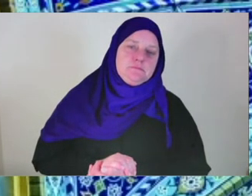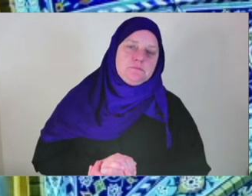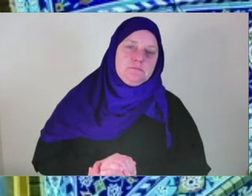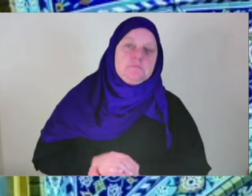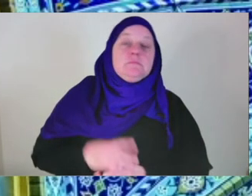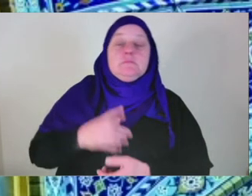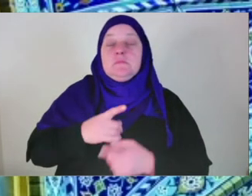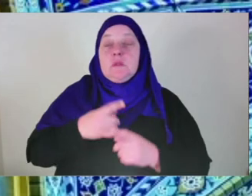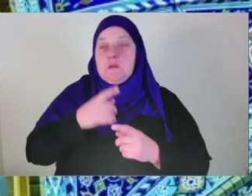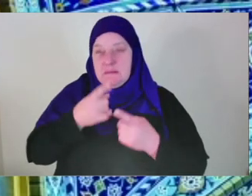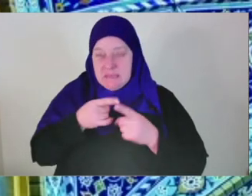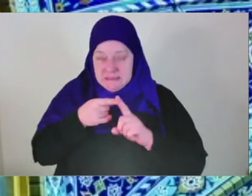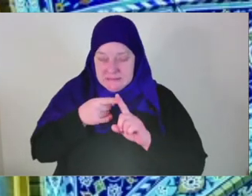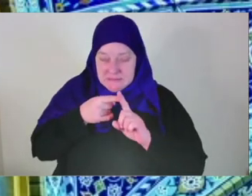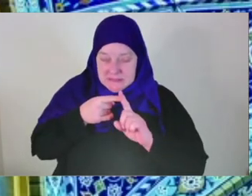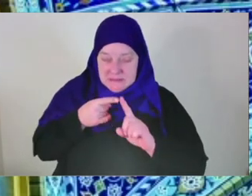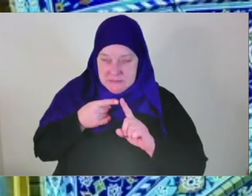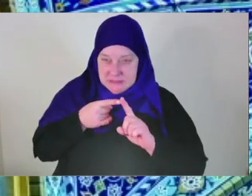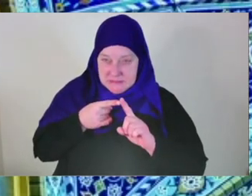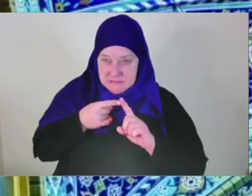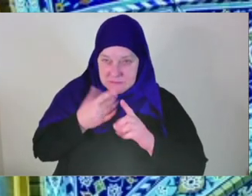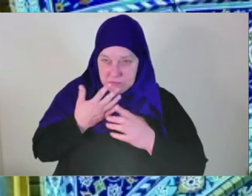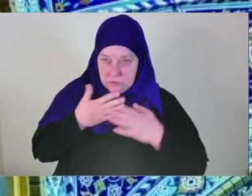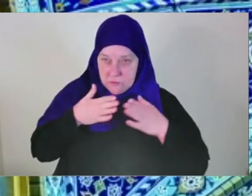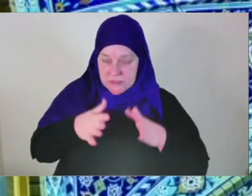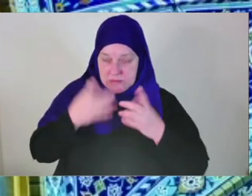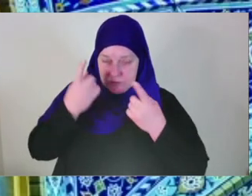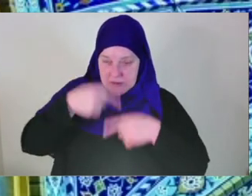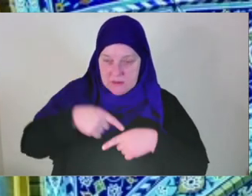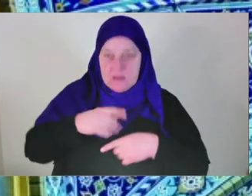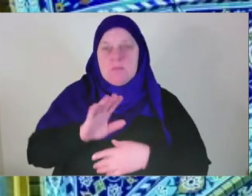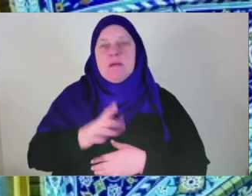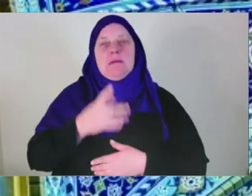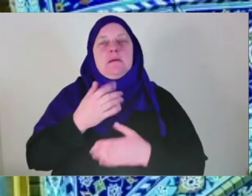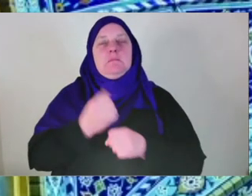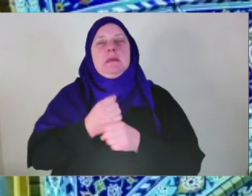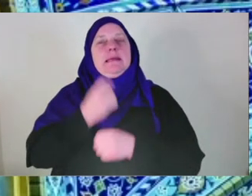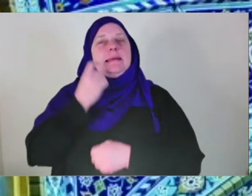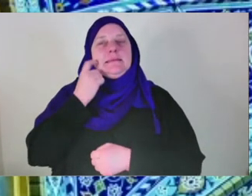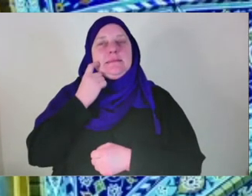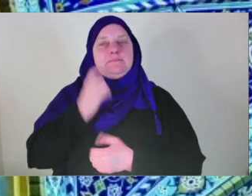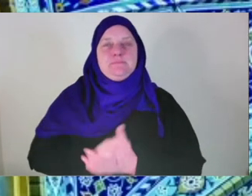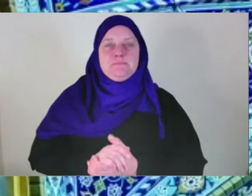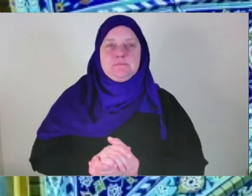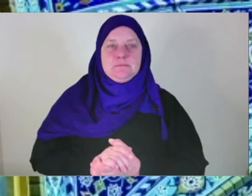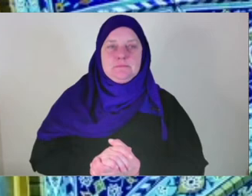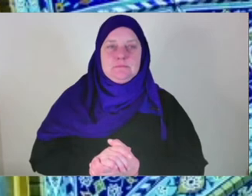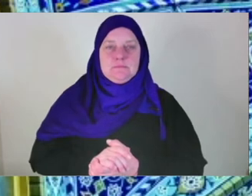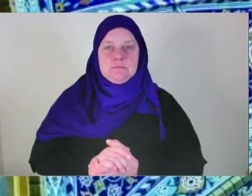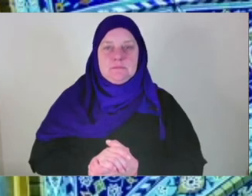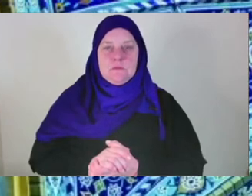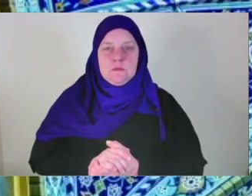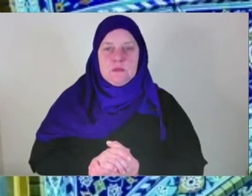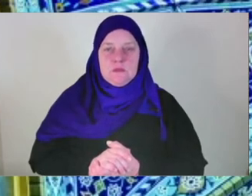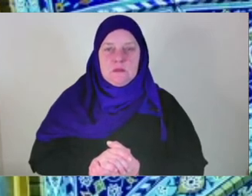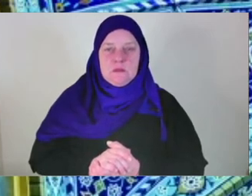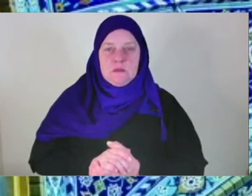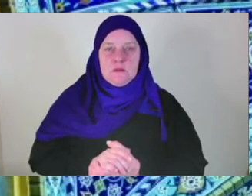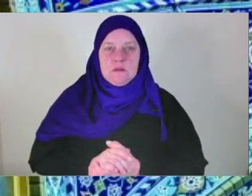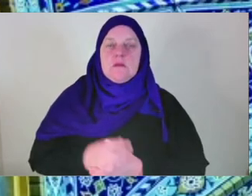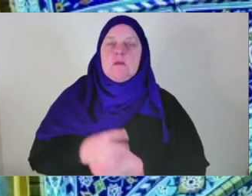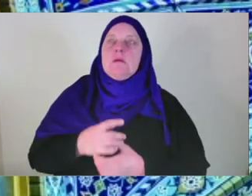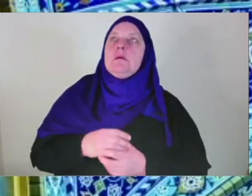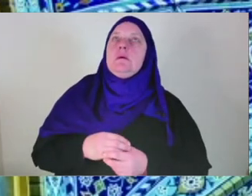of calculation, but I make it very easy for this gathering. The easiest way is to see whatever that they